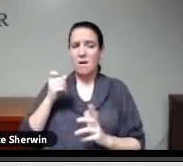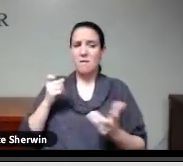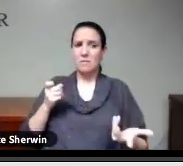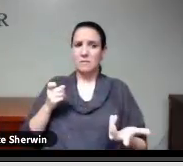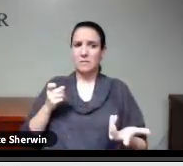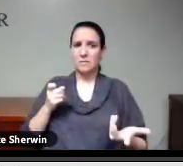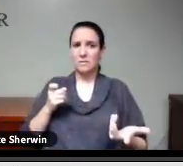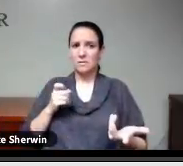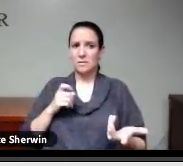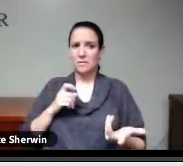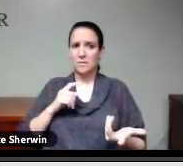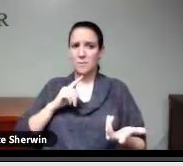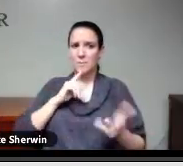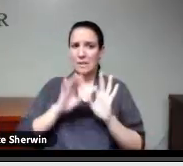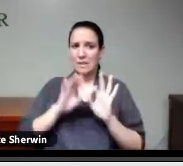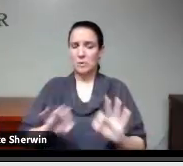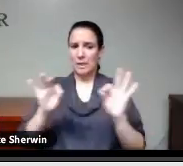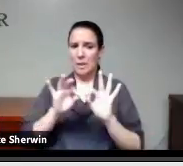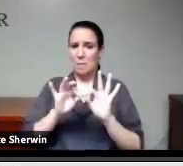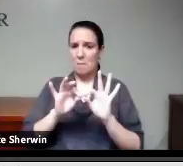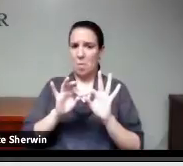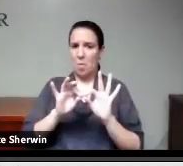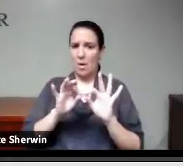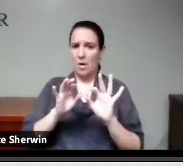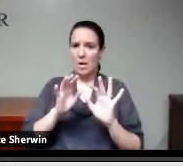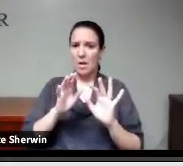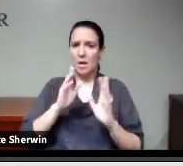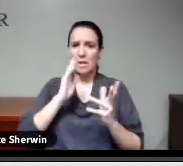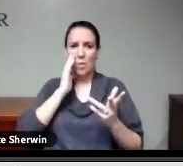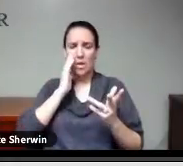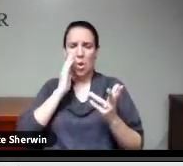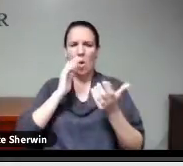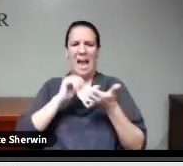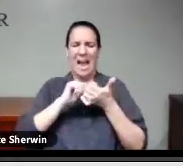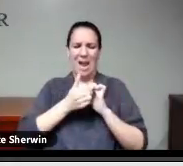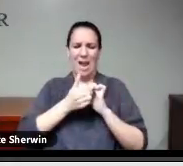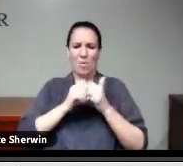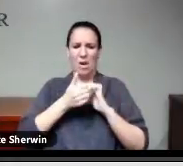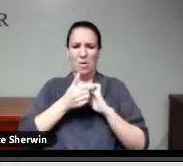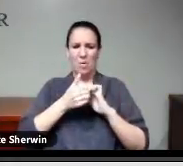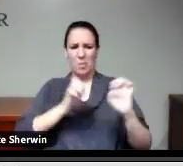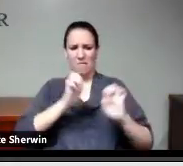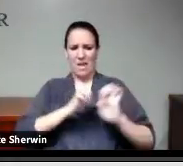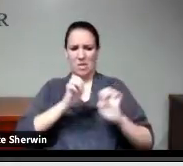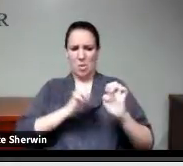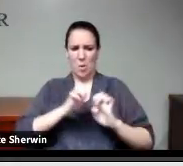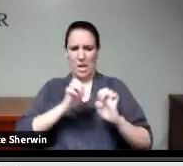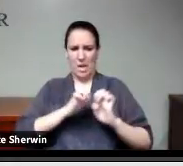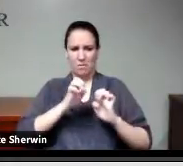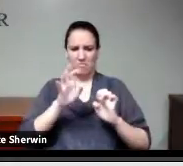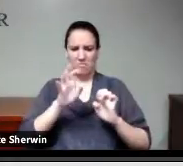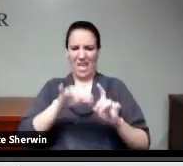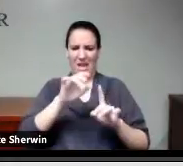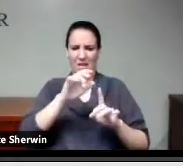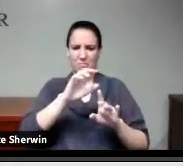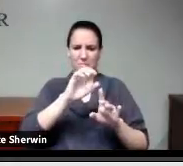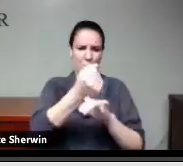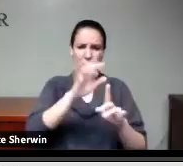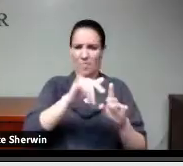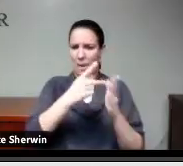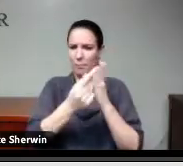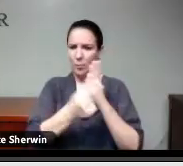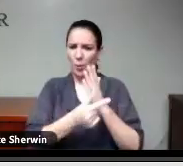we have some idea about how we're going to evaluate and what our success criteria are very, very early on,